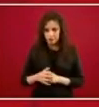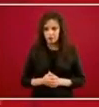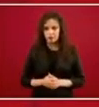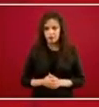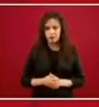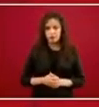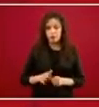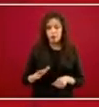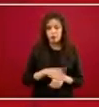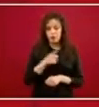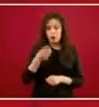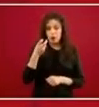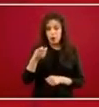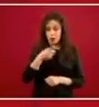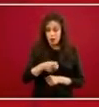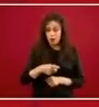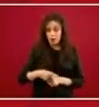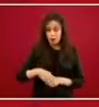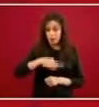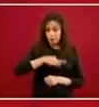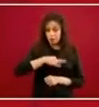phenomenon.